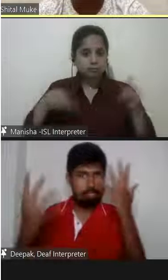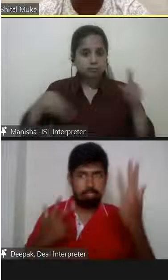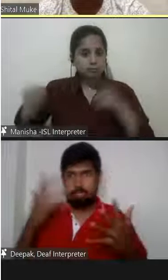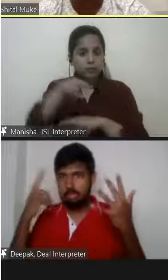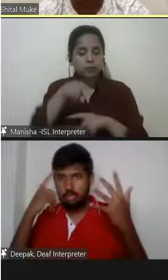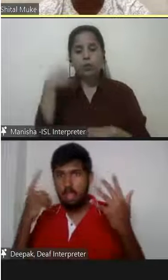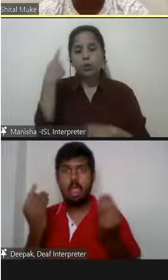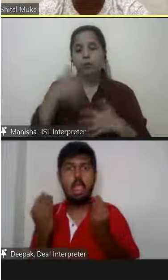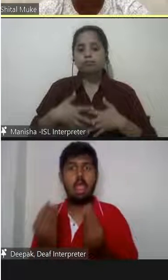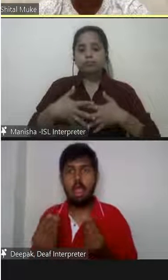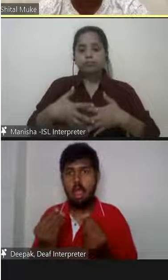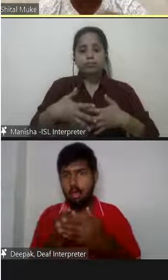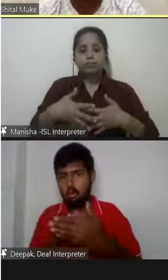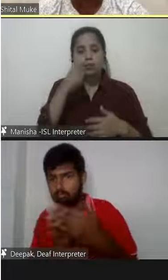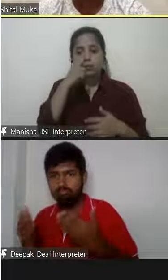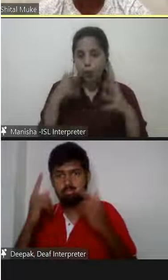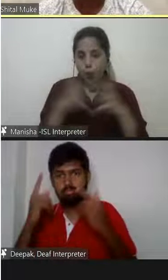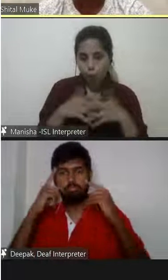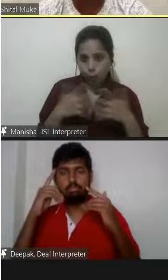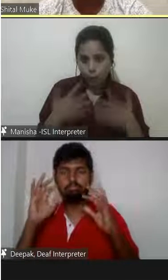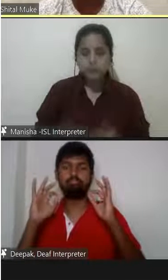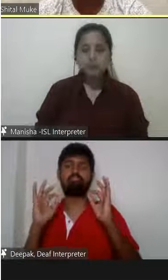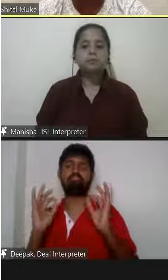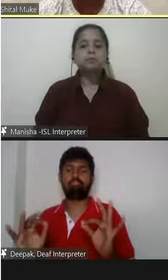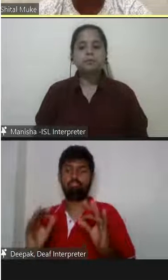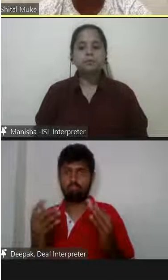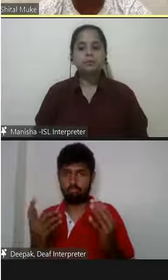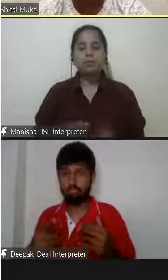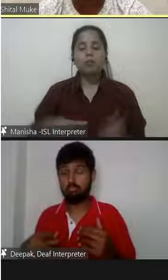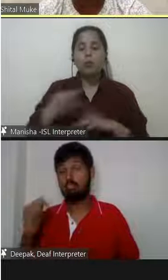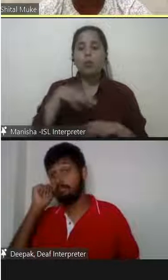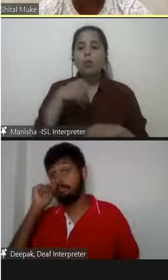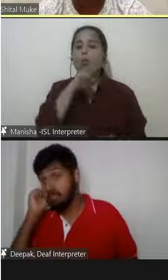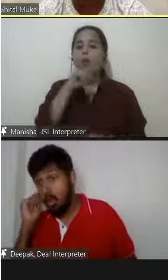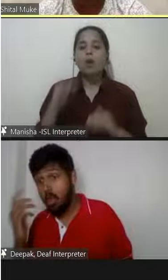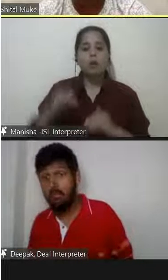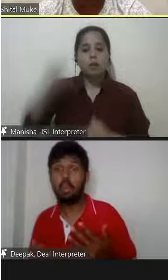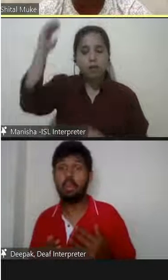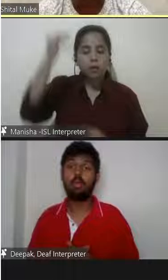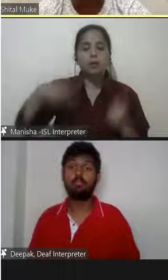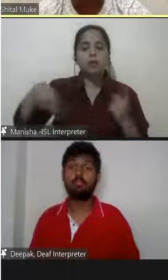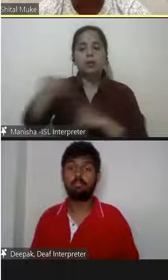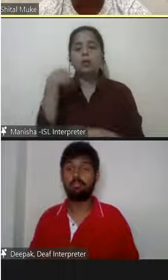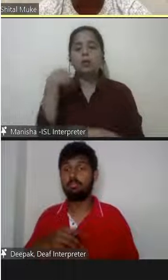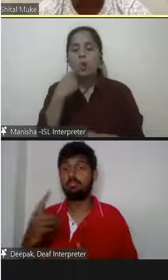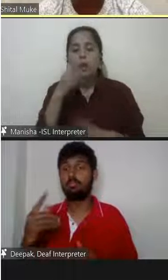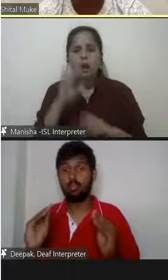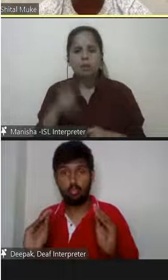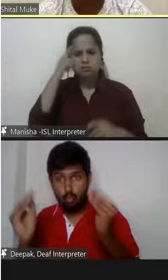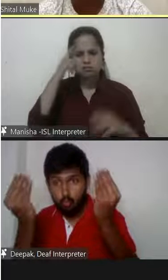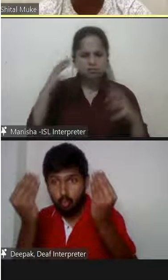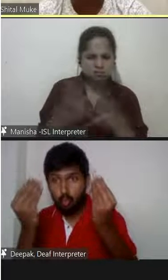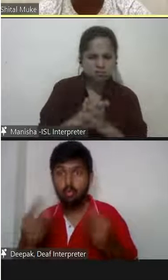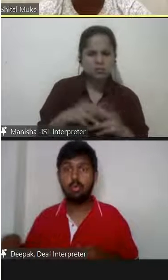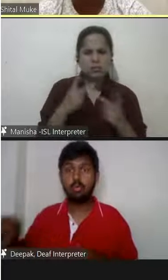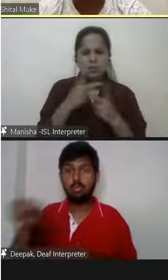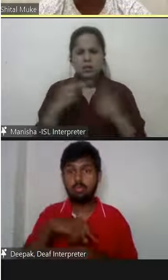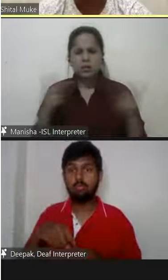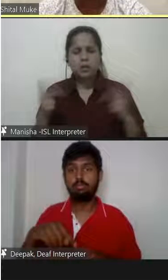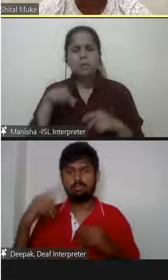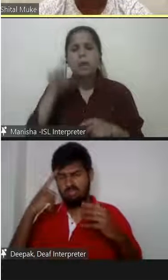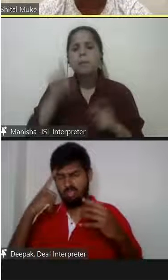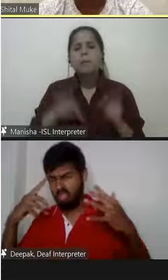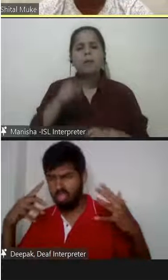pregnant women and the adults with the post-traumatic stress disorder, the people with the dementia, and